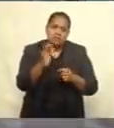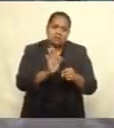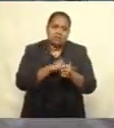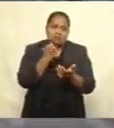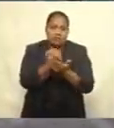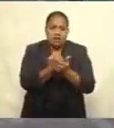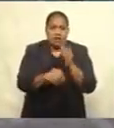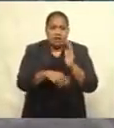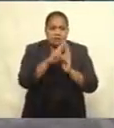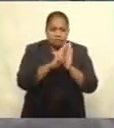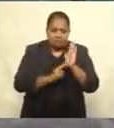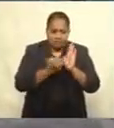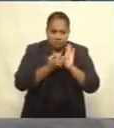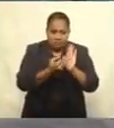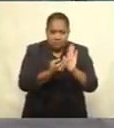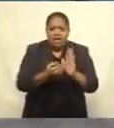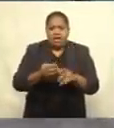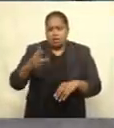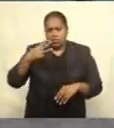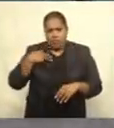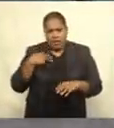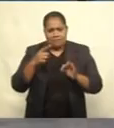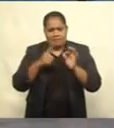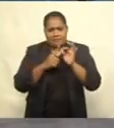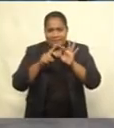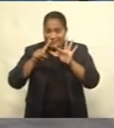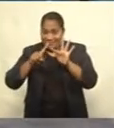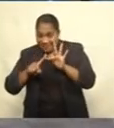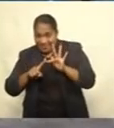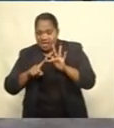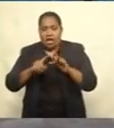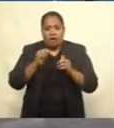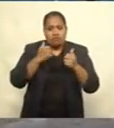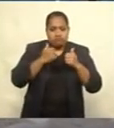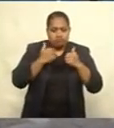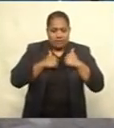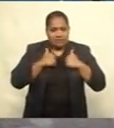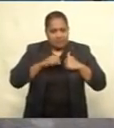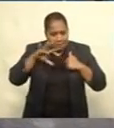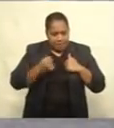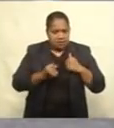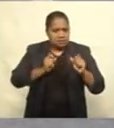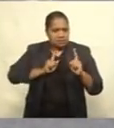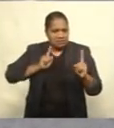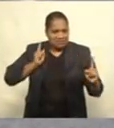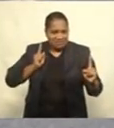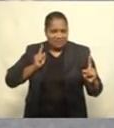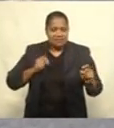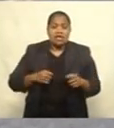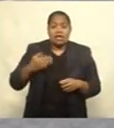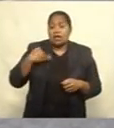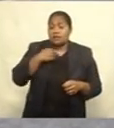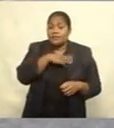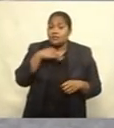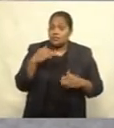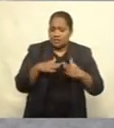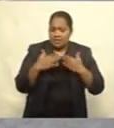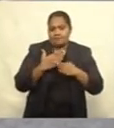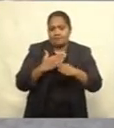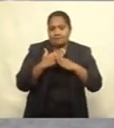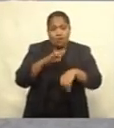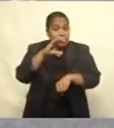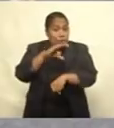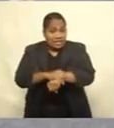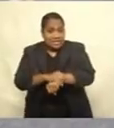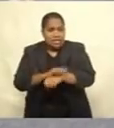taken, including wearing of PPEs and to practice social distancing. The Health Ministry is working with the Fiji Police Force to ensure that